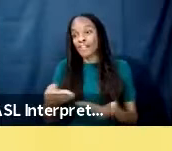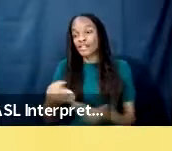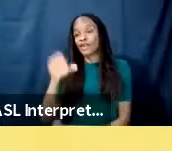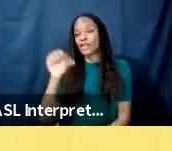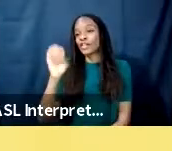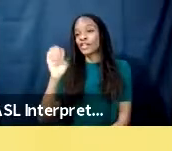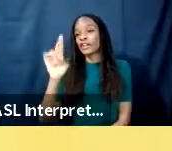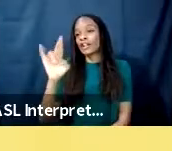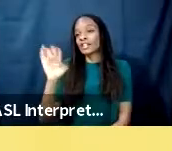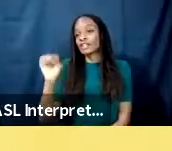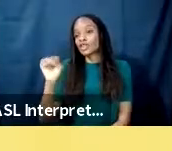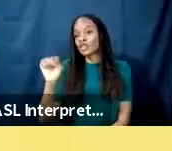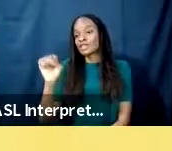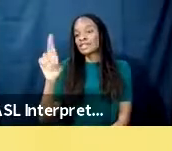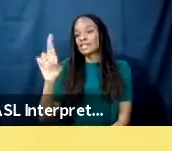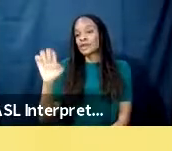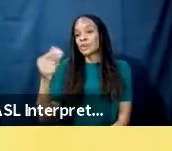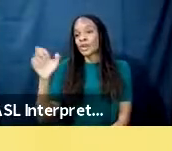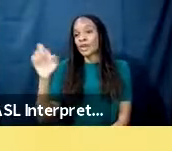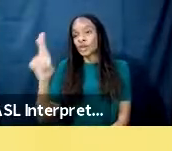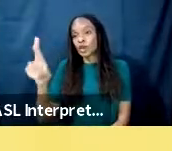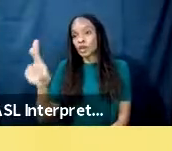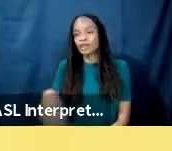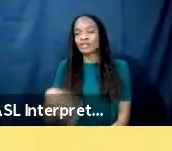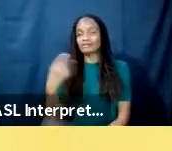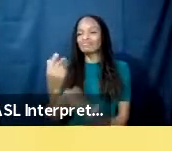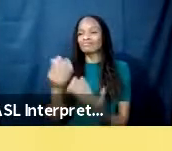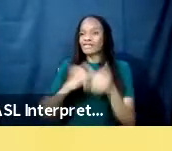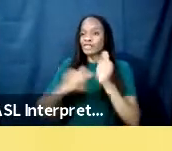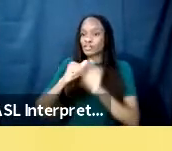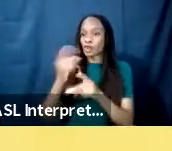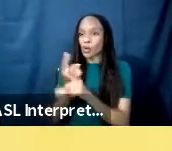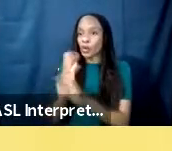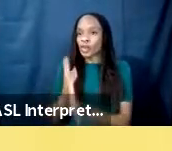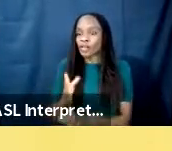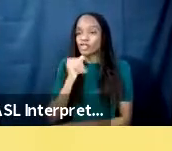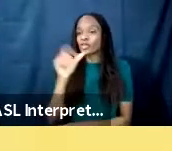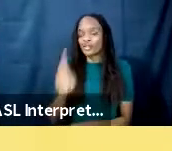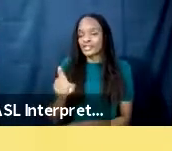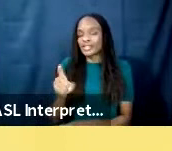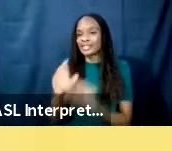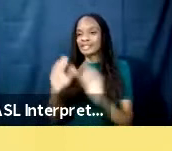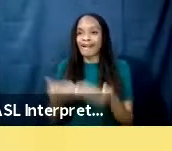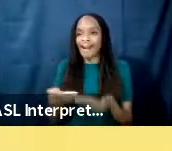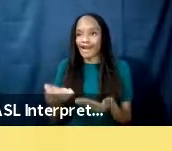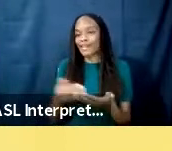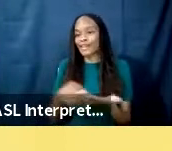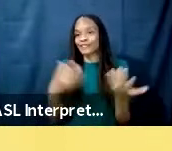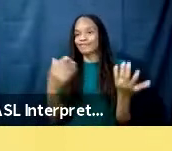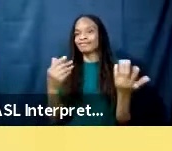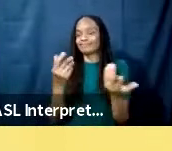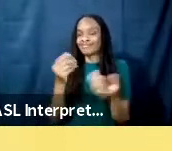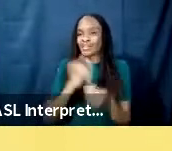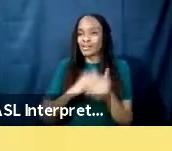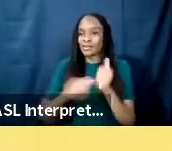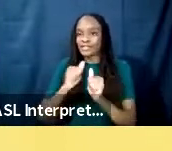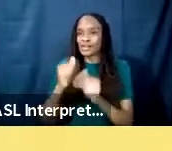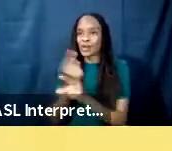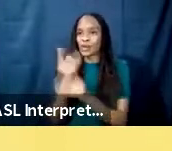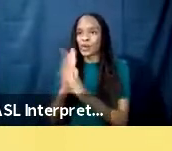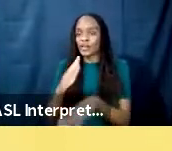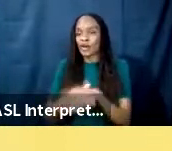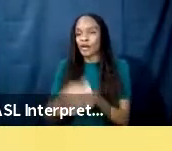regular. You have no need to hire a series regular on a feature because it's a one and done